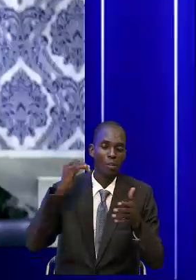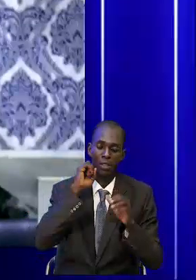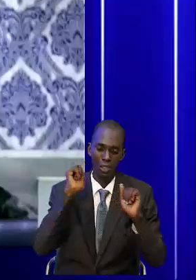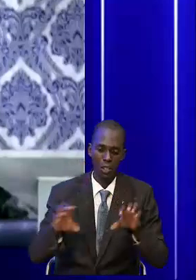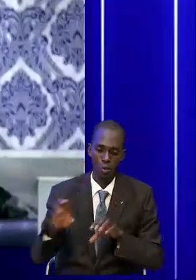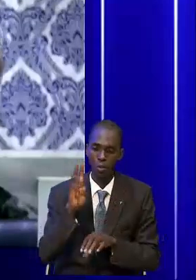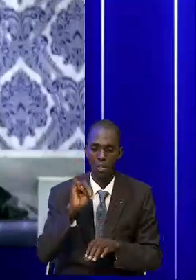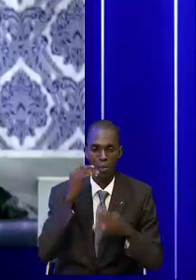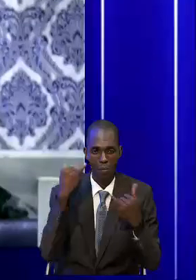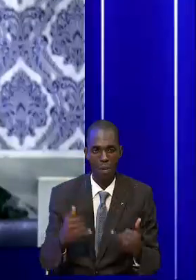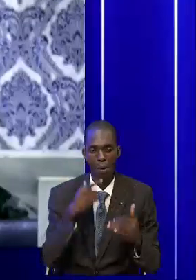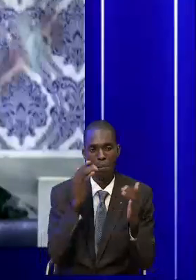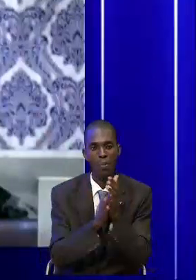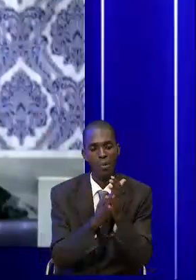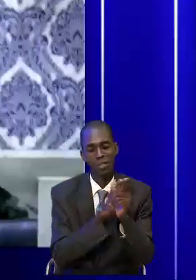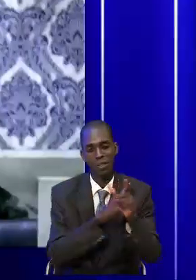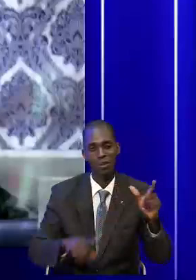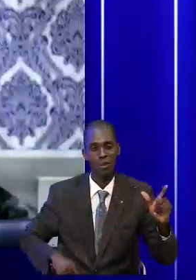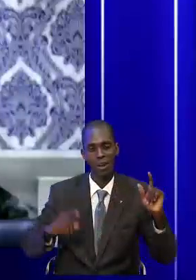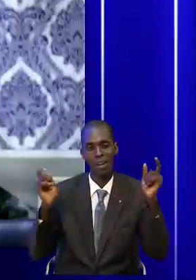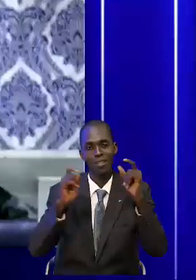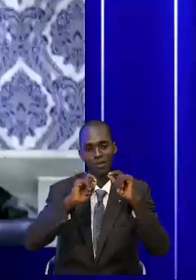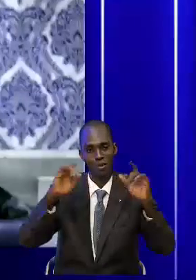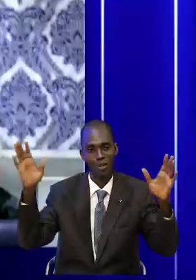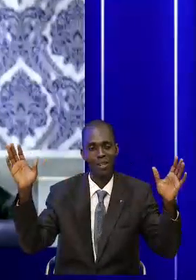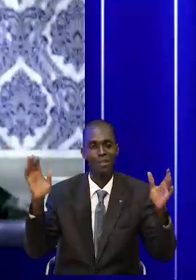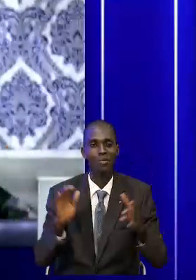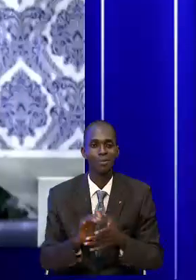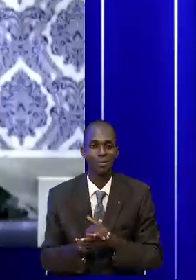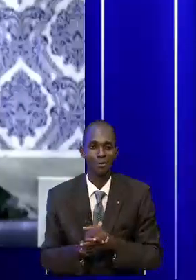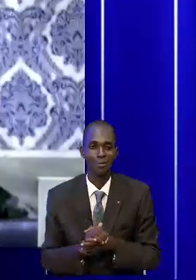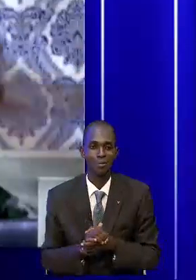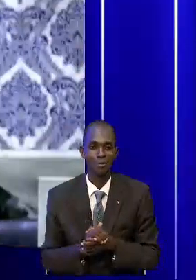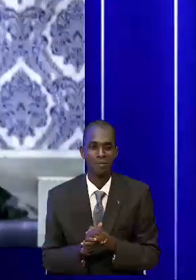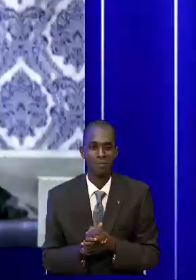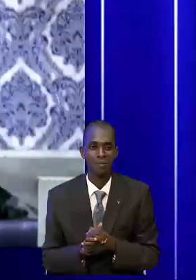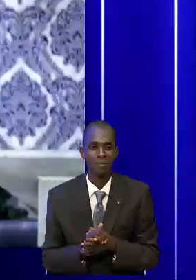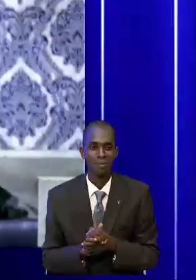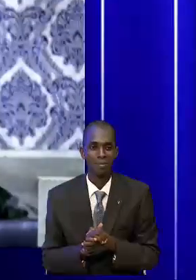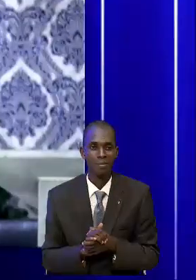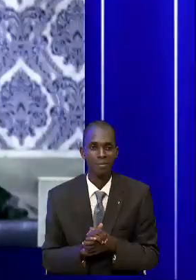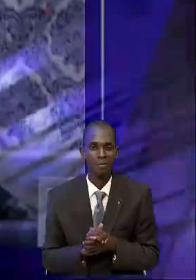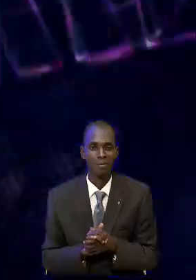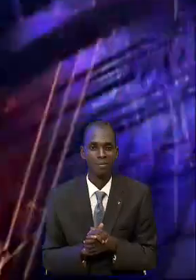Everything. Those things I'm not doing. I'm doing it now. Praise the Lord.